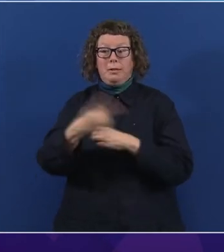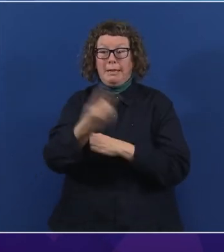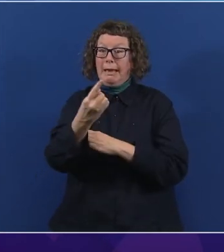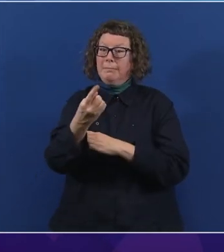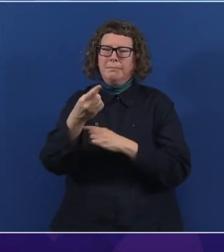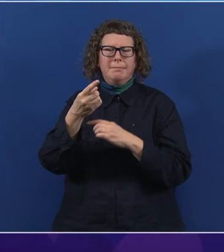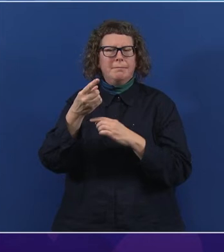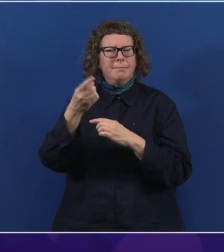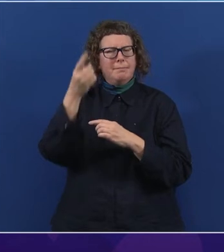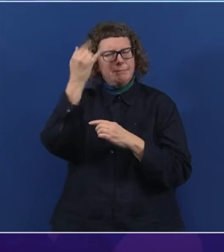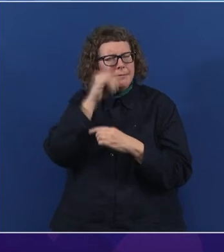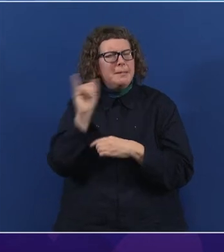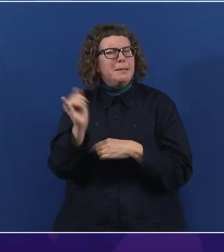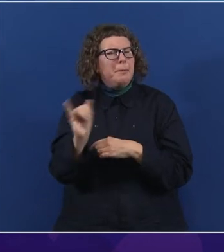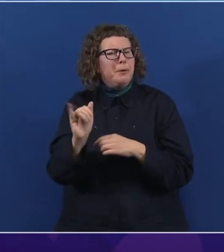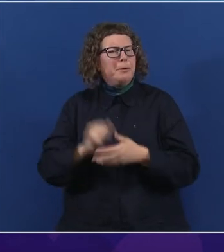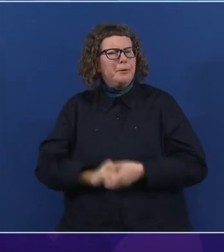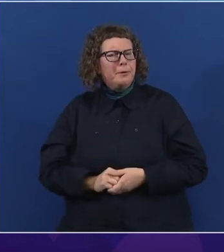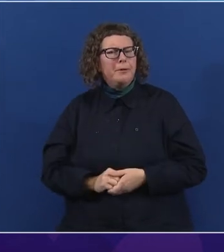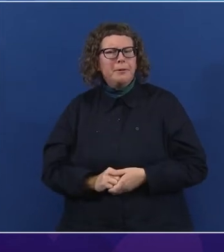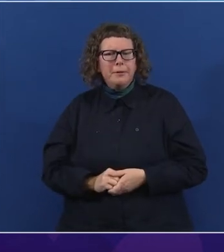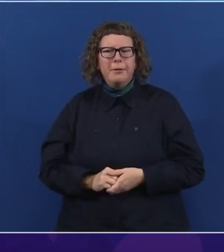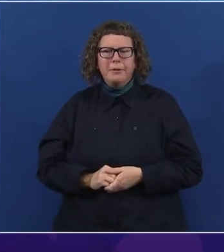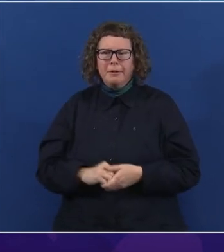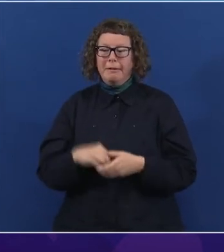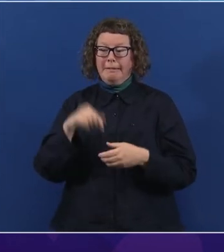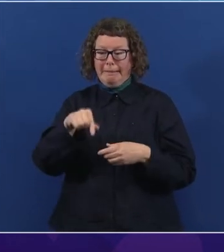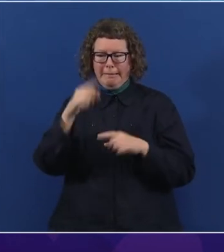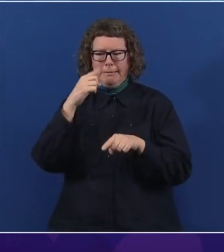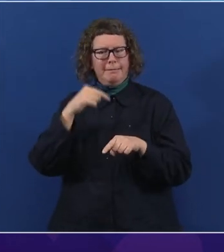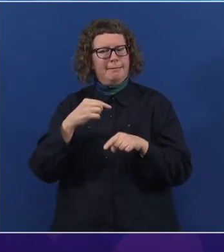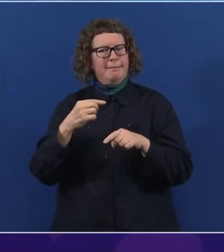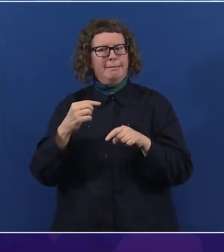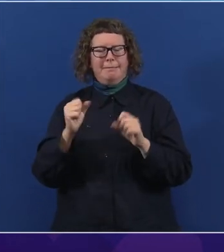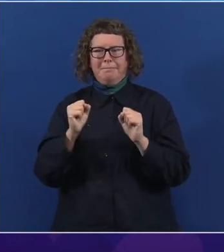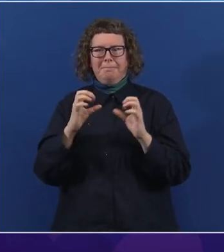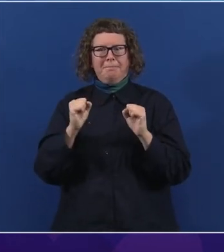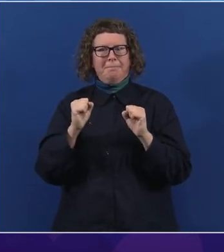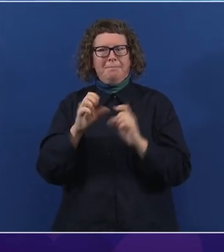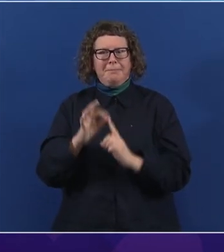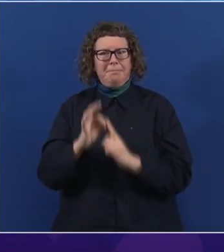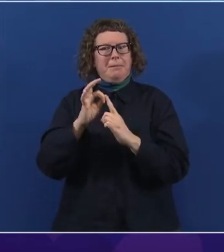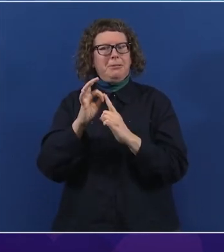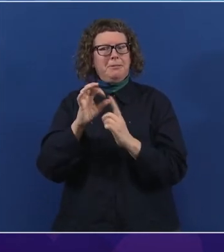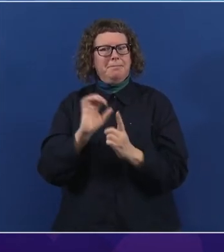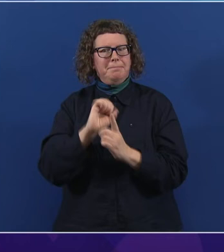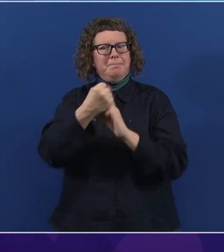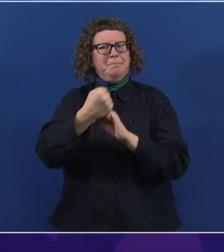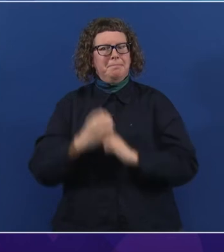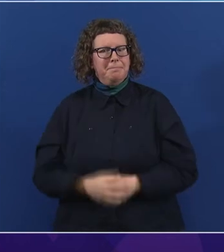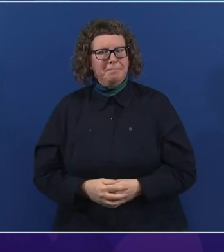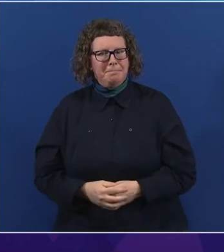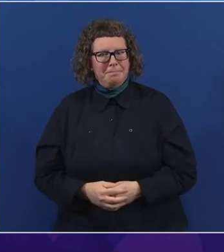today. We are in a very different time than we were nearly 2 years ago.